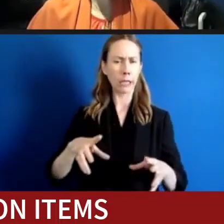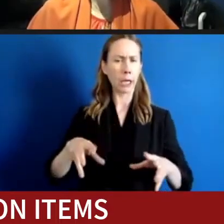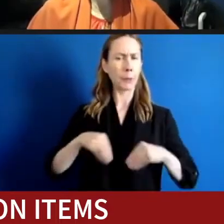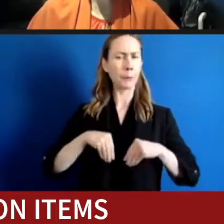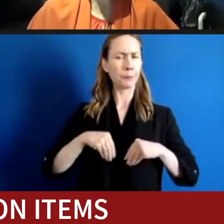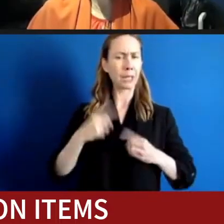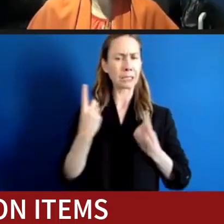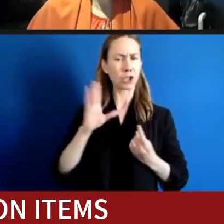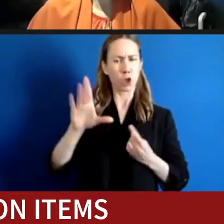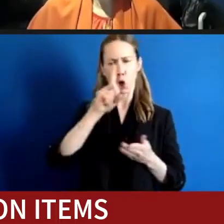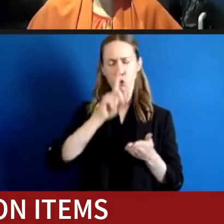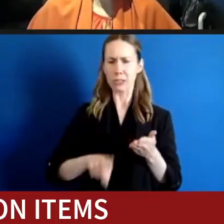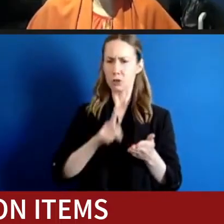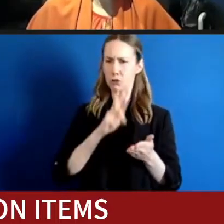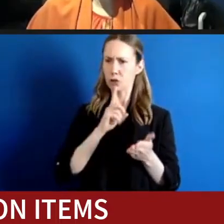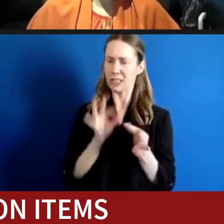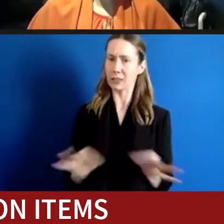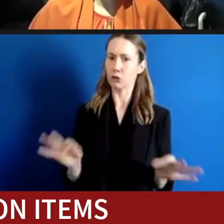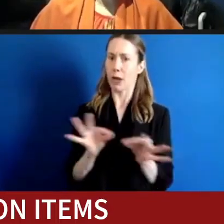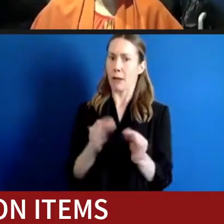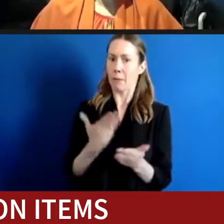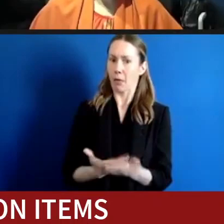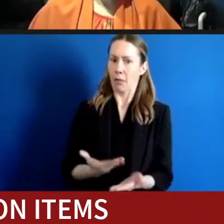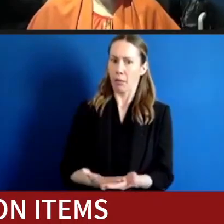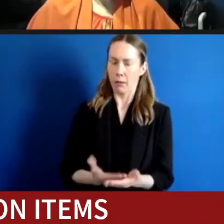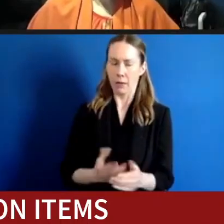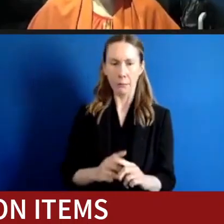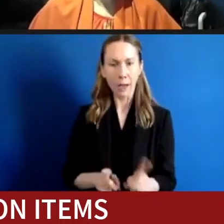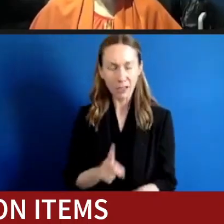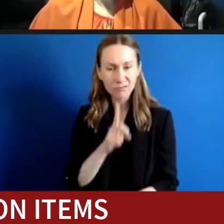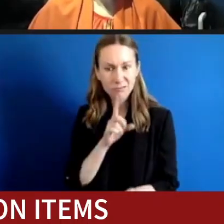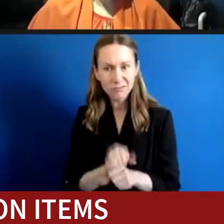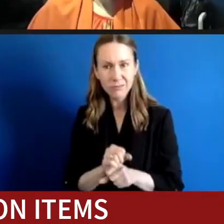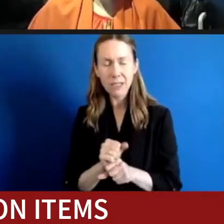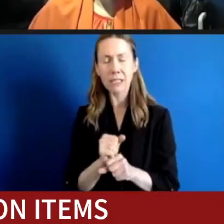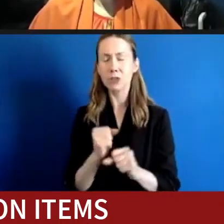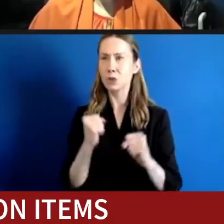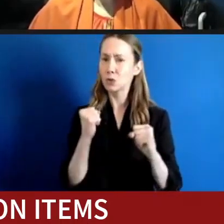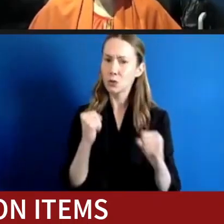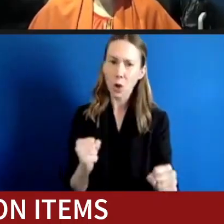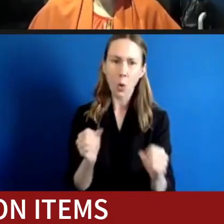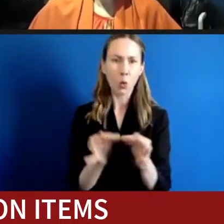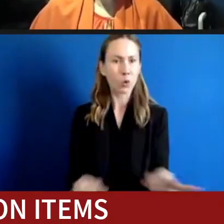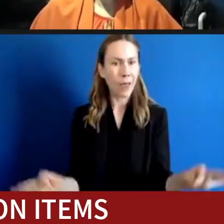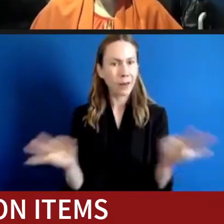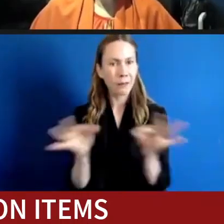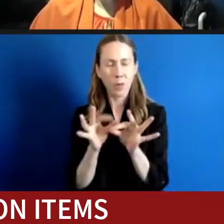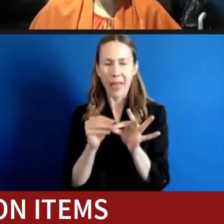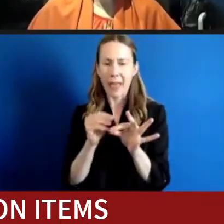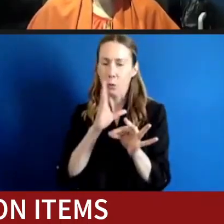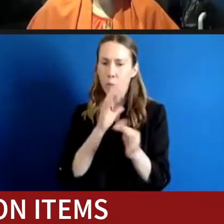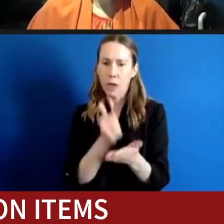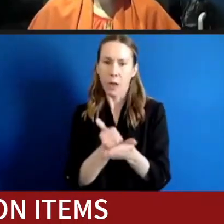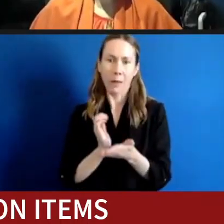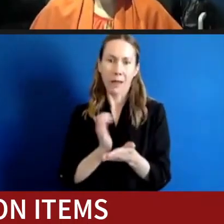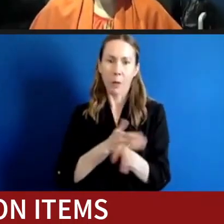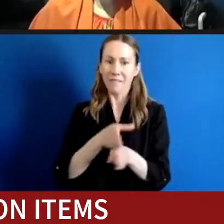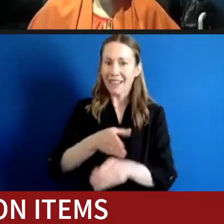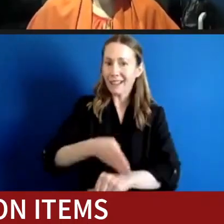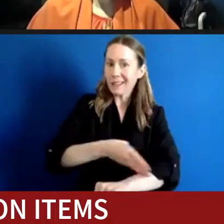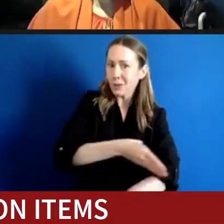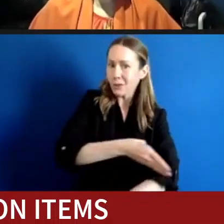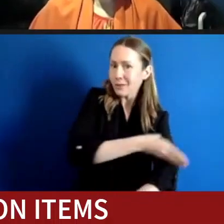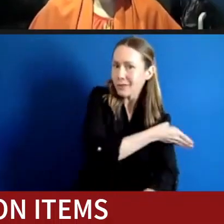credible, instead of saying like this is actually in so many ways so credible and really furthers the field because it is, like Amy said,